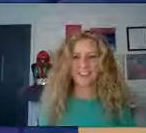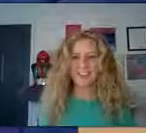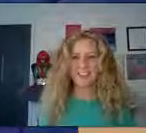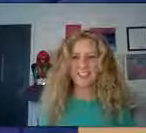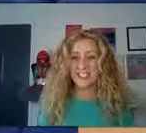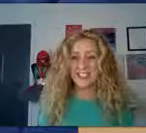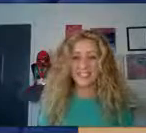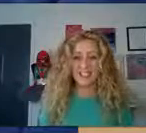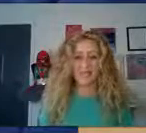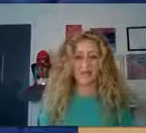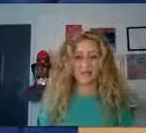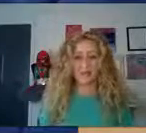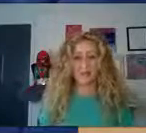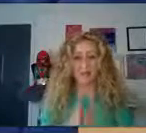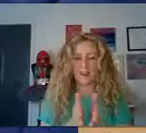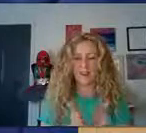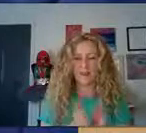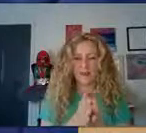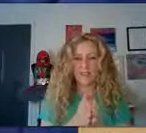Friends, say it with me. Let's do it.